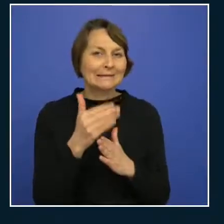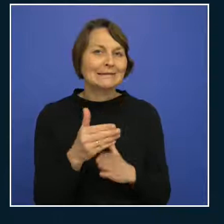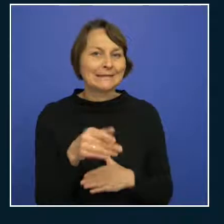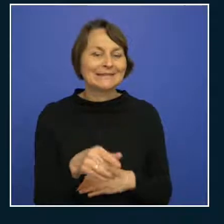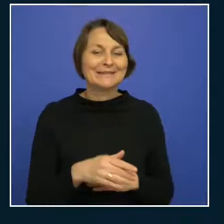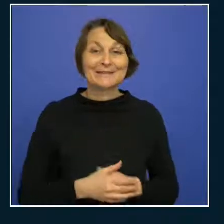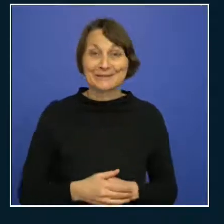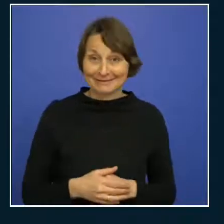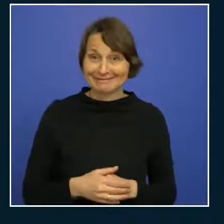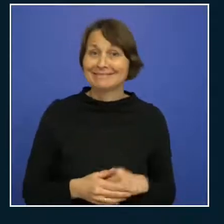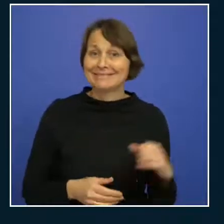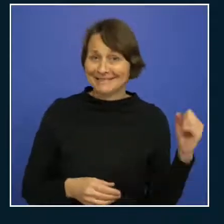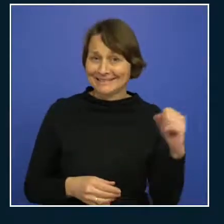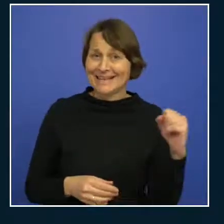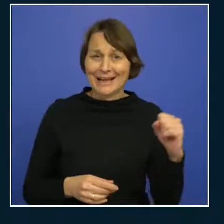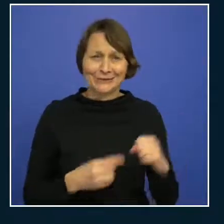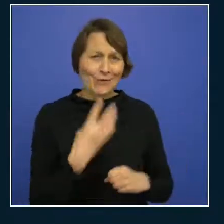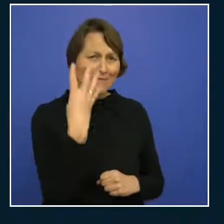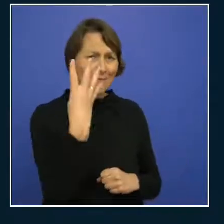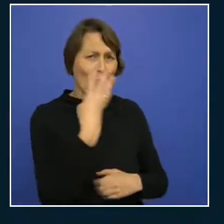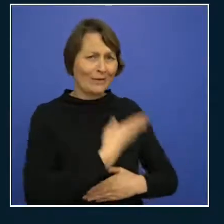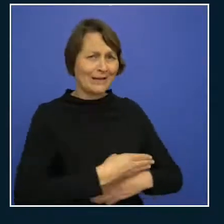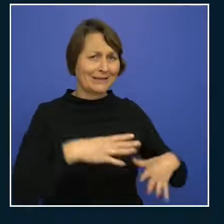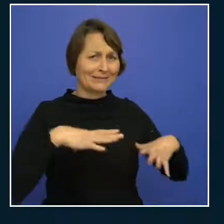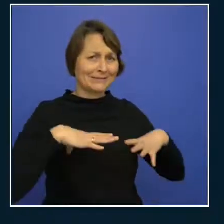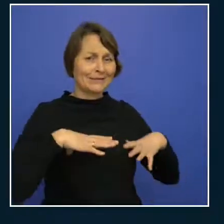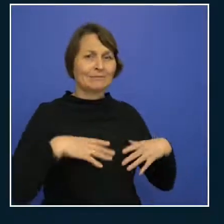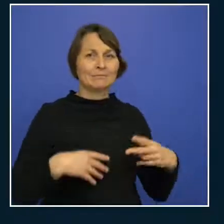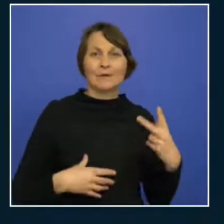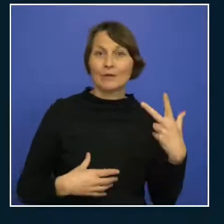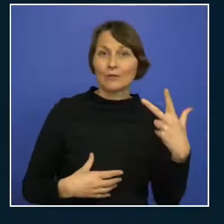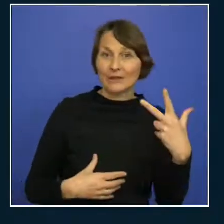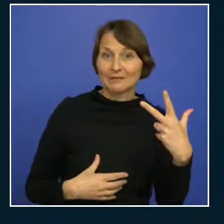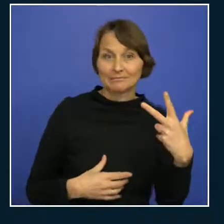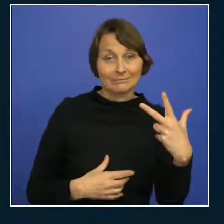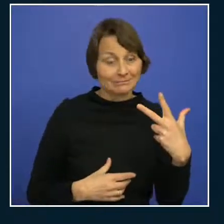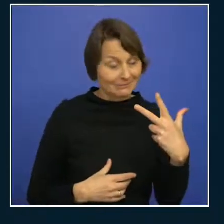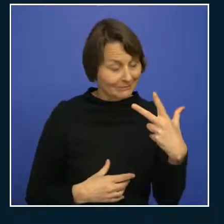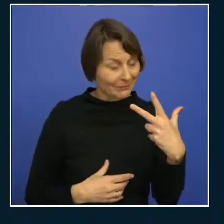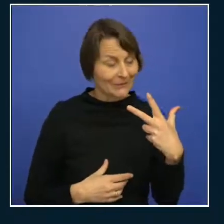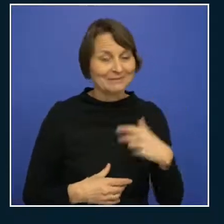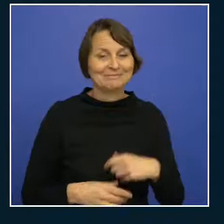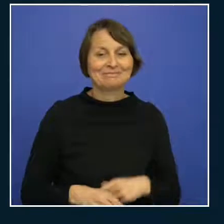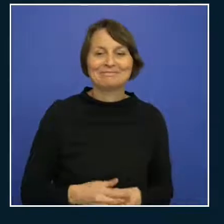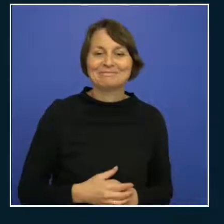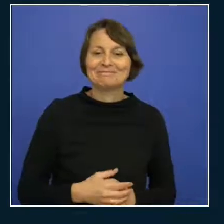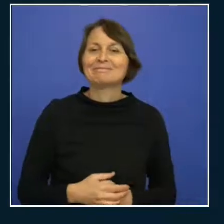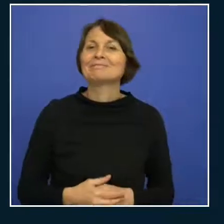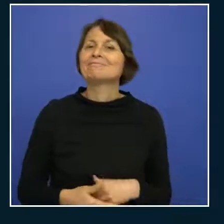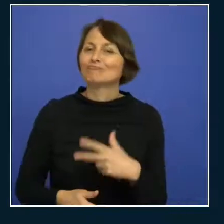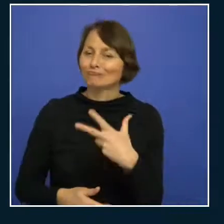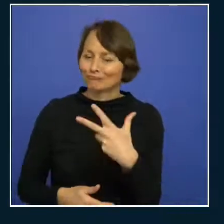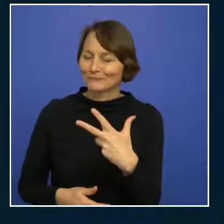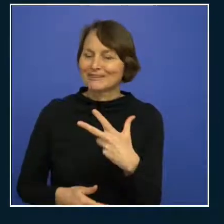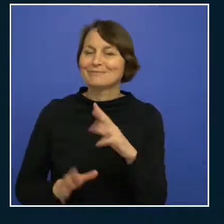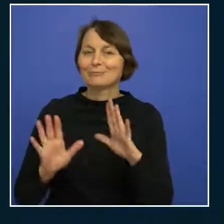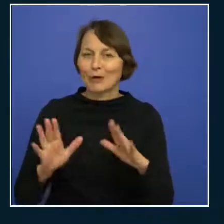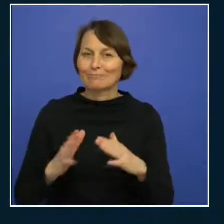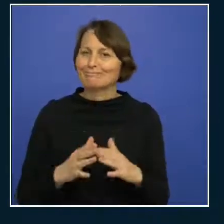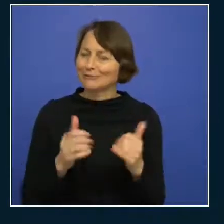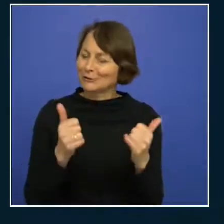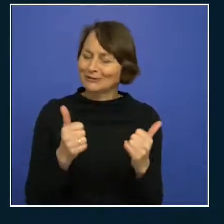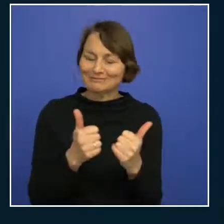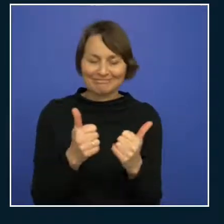all? 4 days, right? 3 days. 3 days. 3 days. So, but yeah, man, everything good.